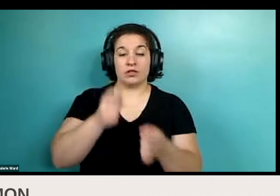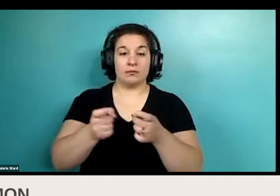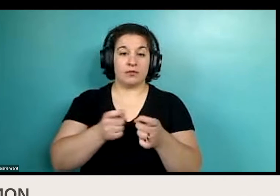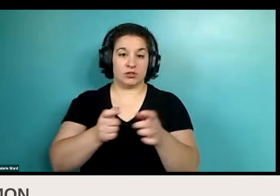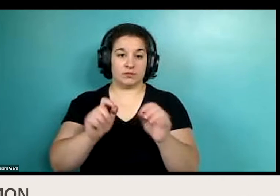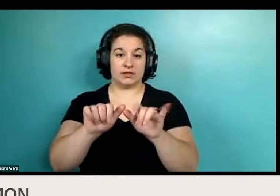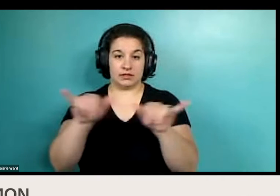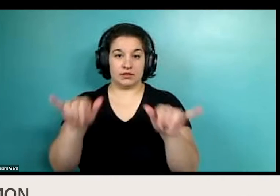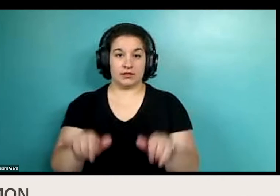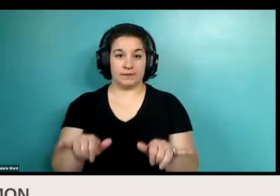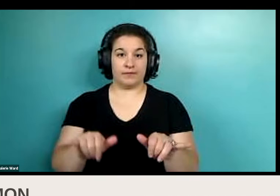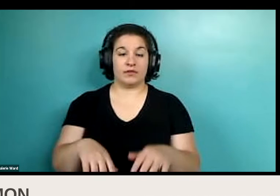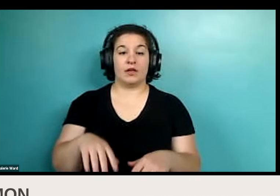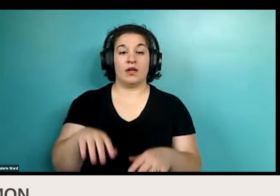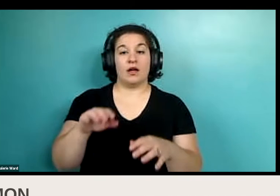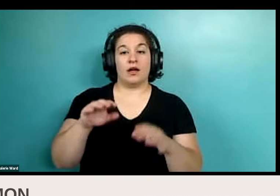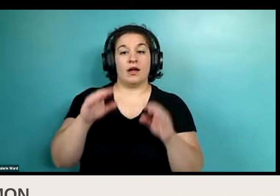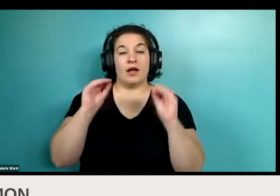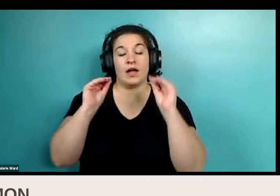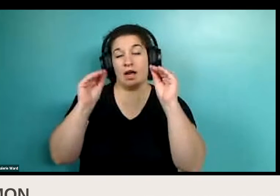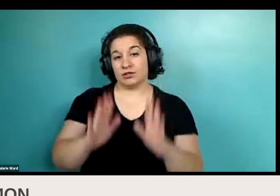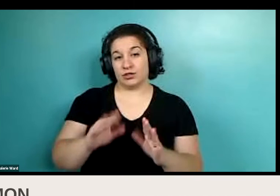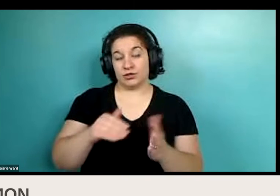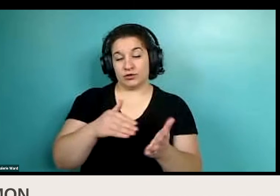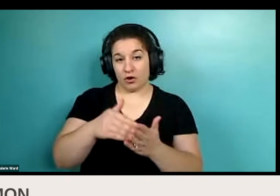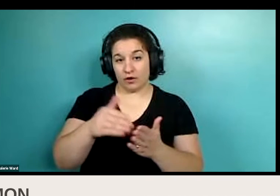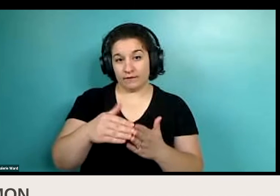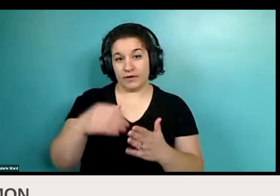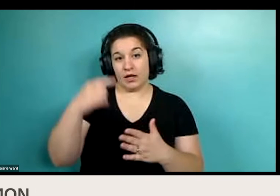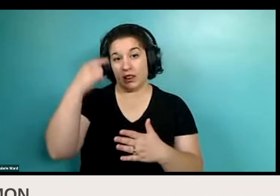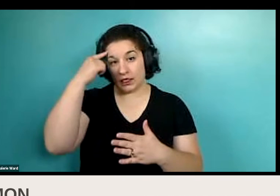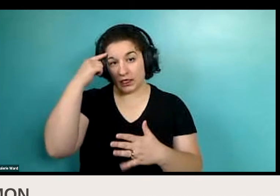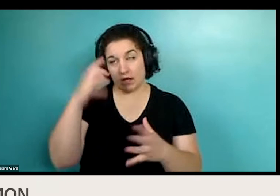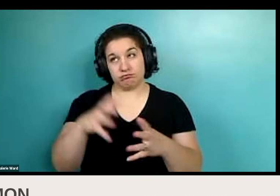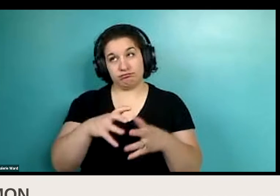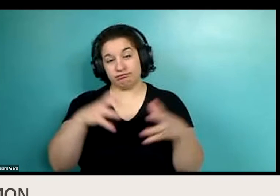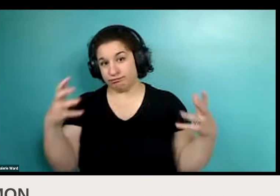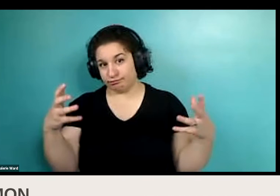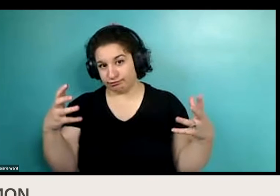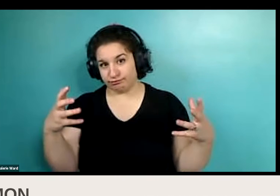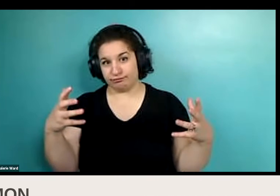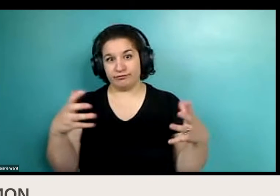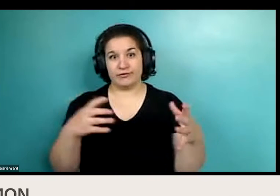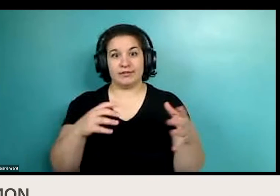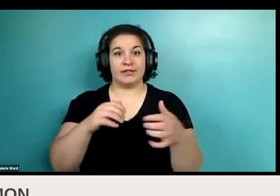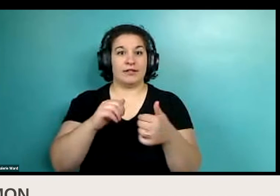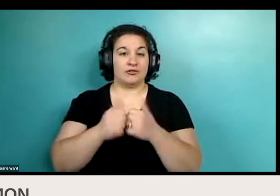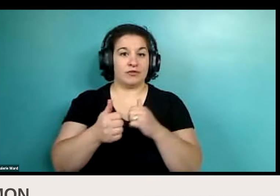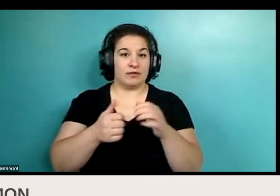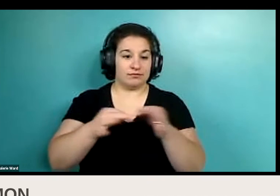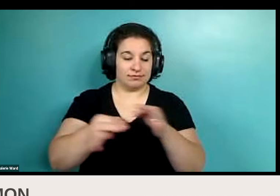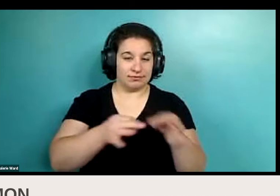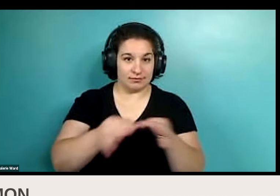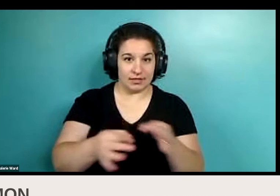often outthink themselves when it comes to writing assignments and explaining themselves. Too many instructions with too many steps